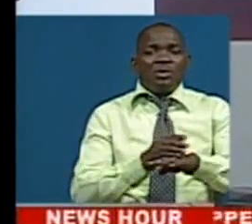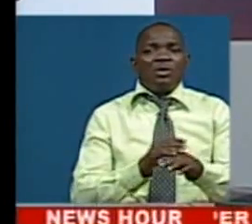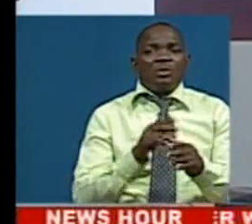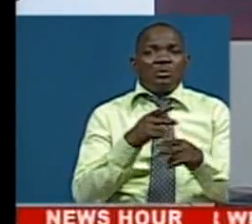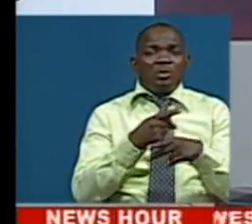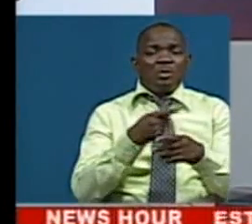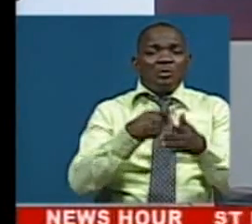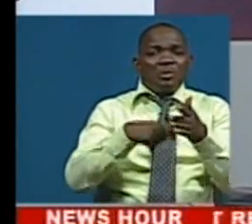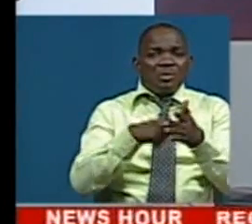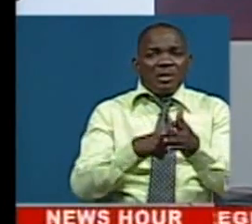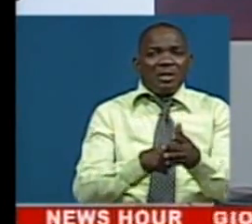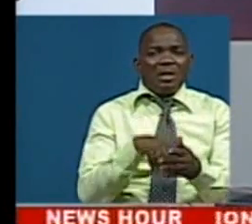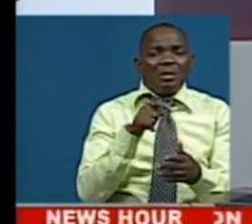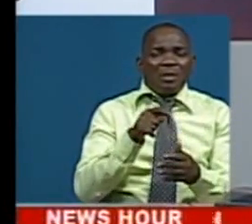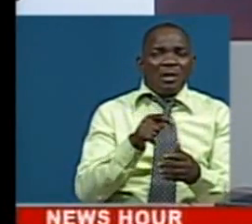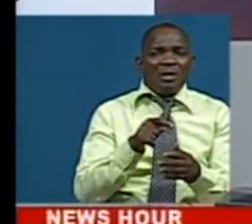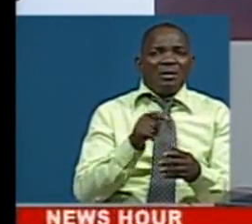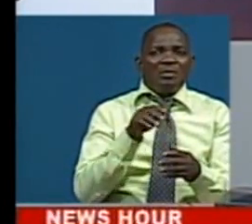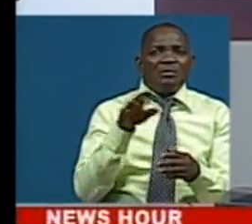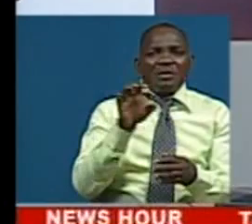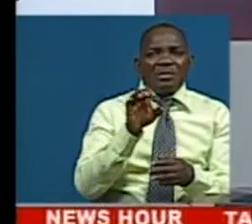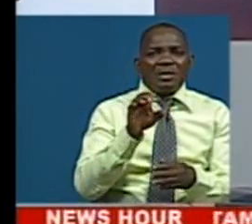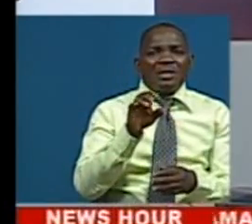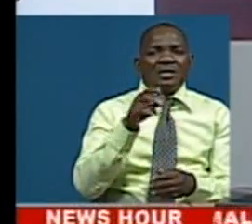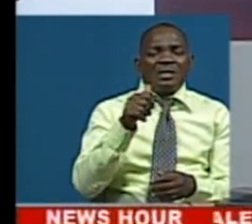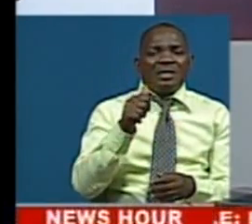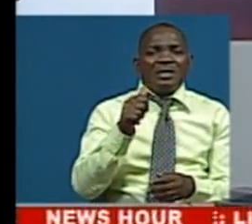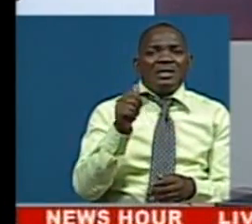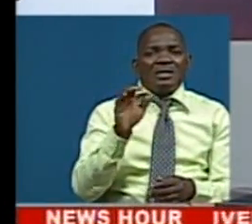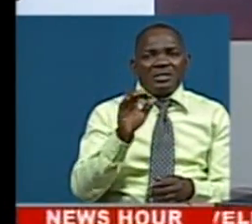producer price should have gone up to